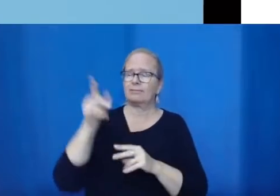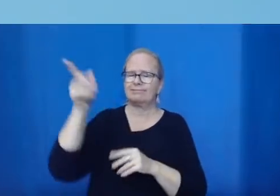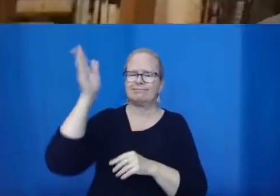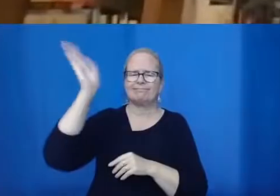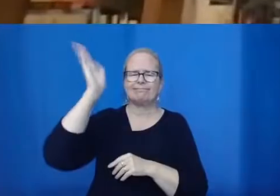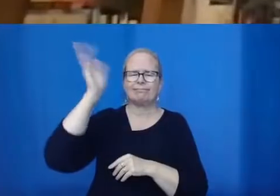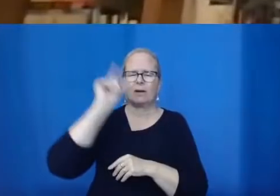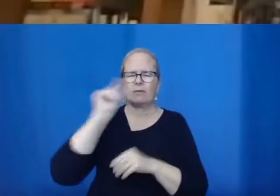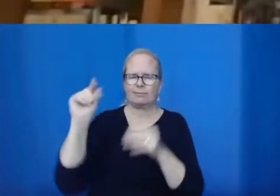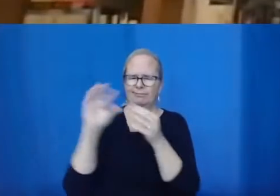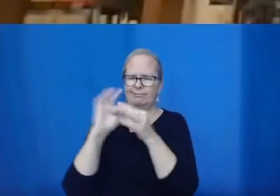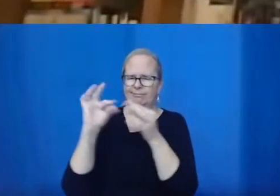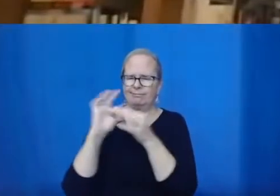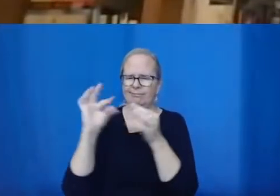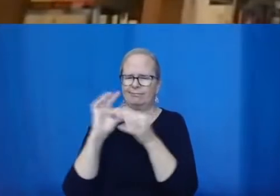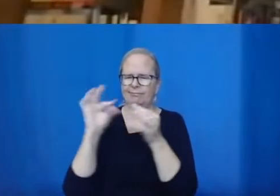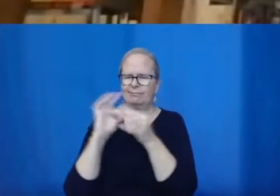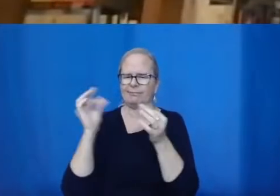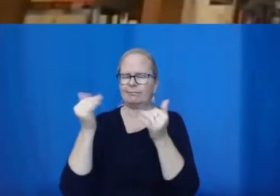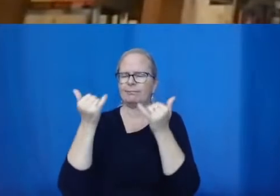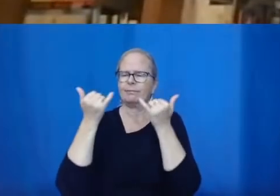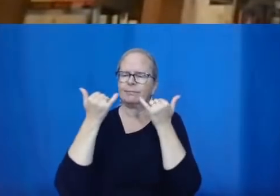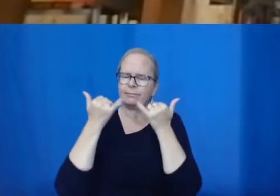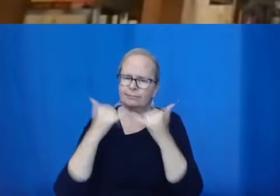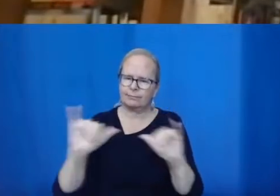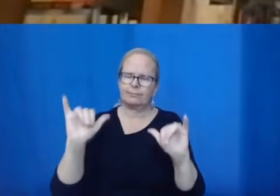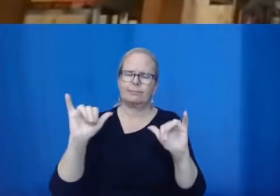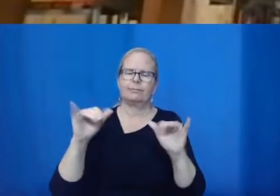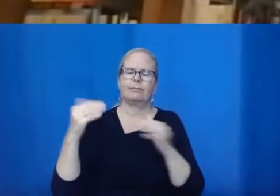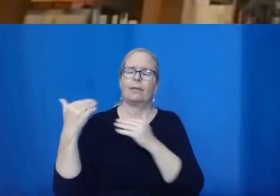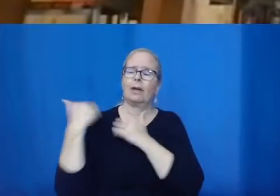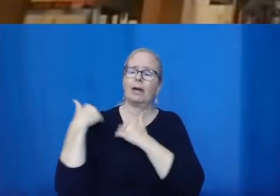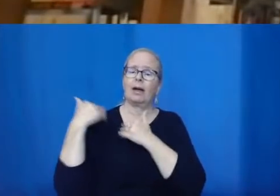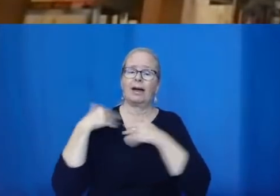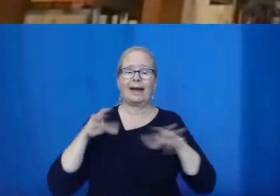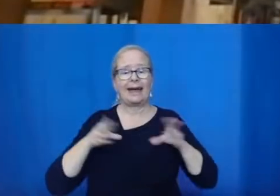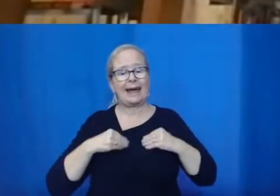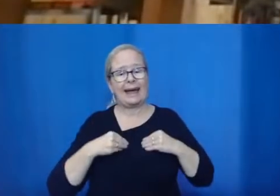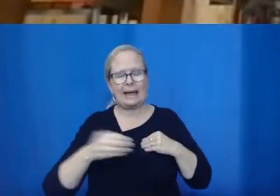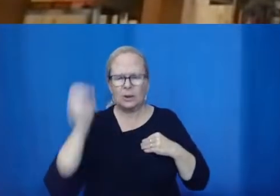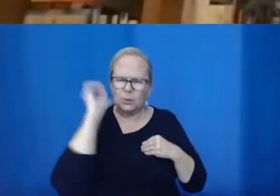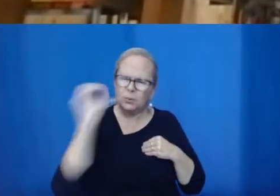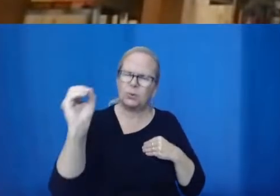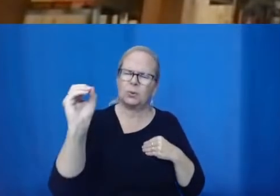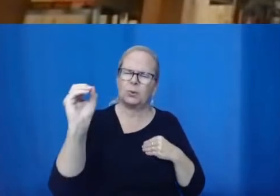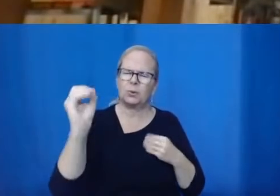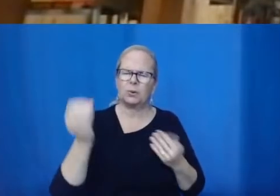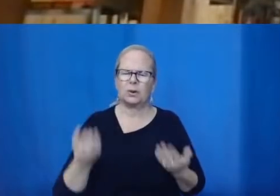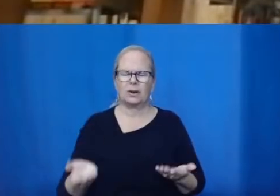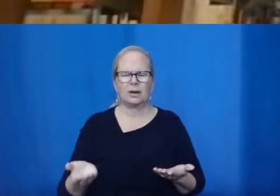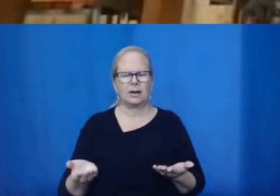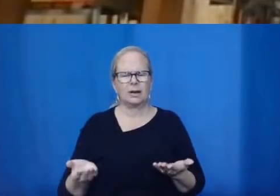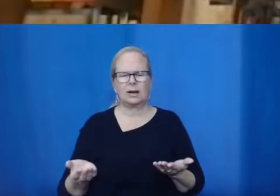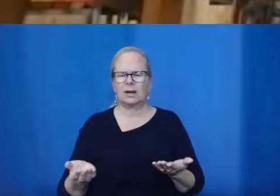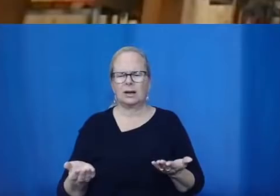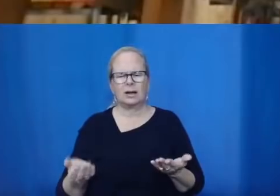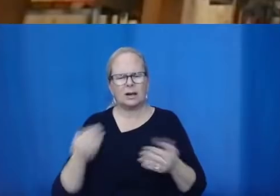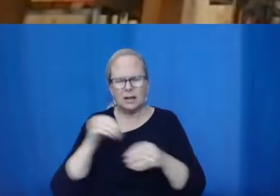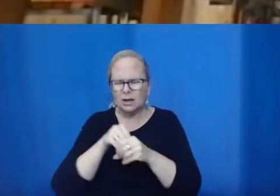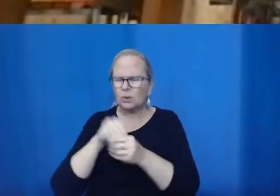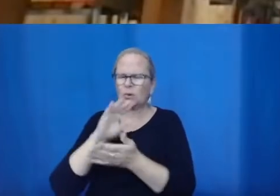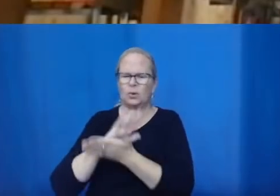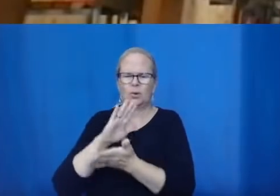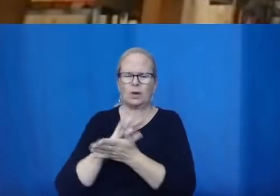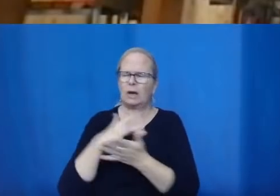drives me crazy because we know that these 5 to 11s are both driving the transmission within those schools